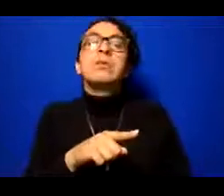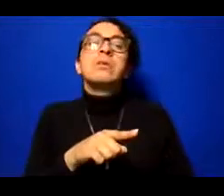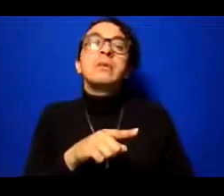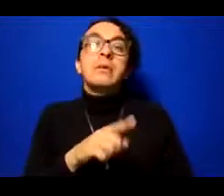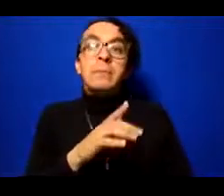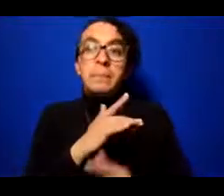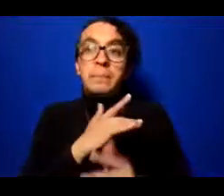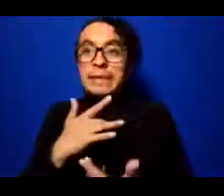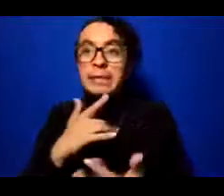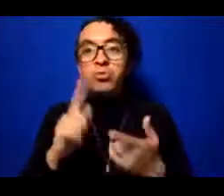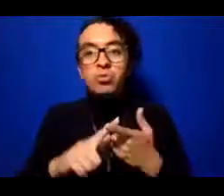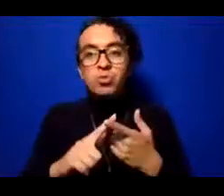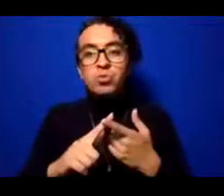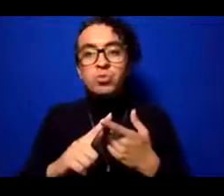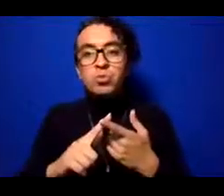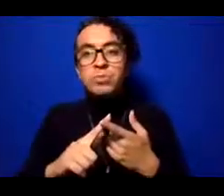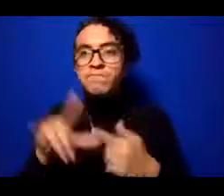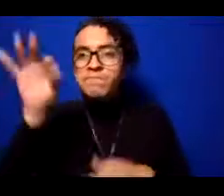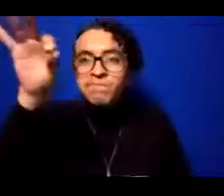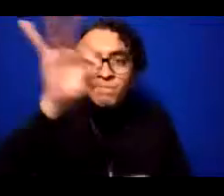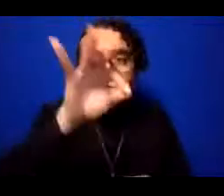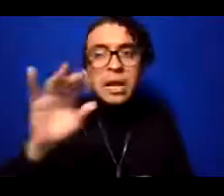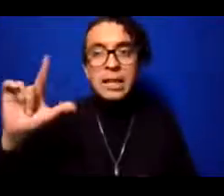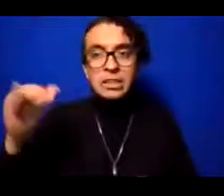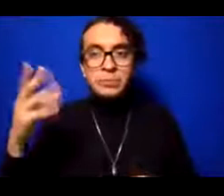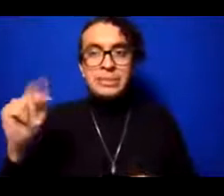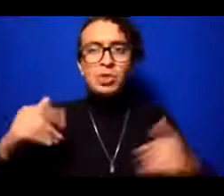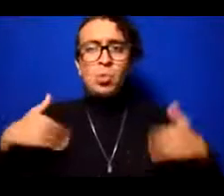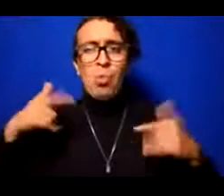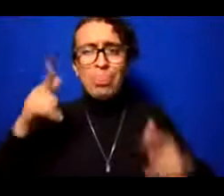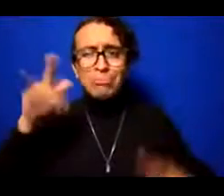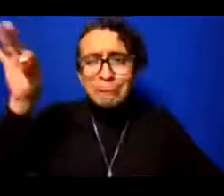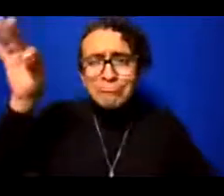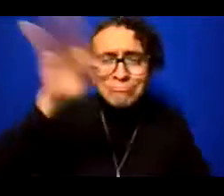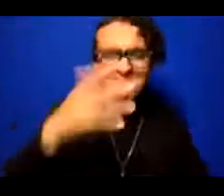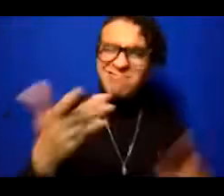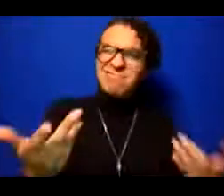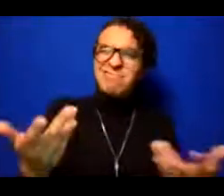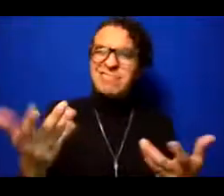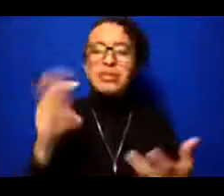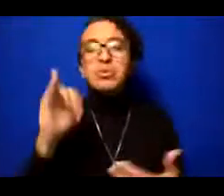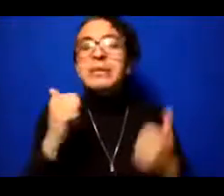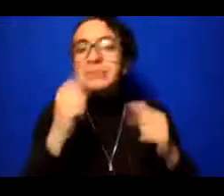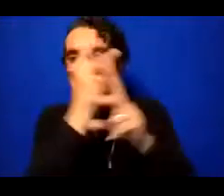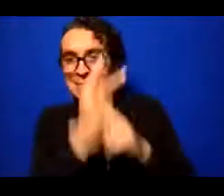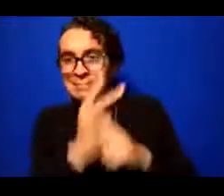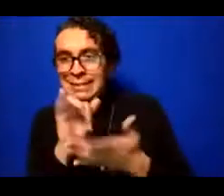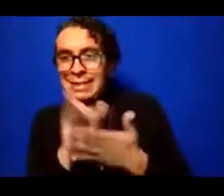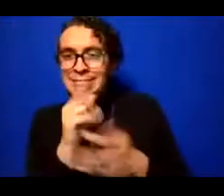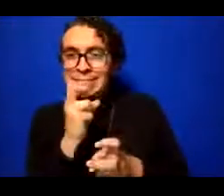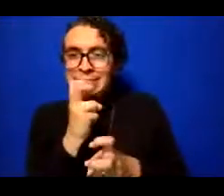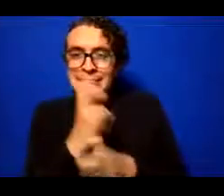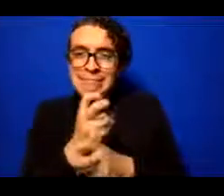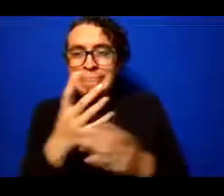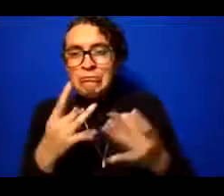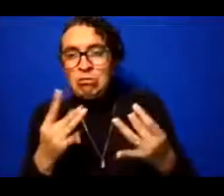the LGBTQ population or youth. And so trying to navigate those trickier situations when, parents have